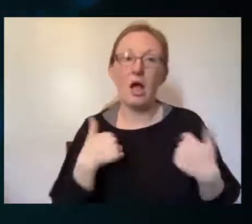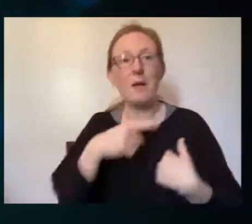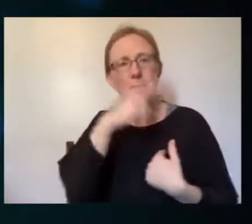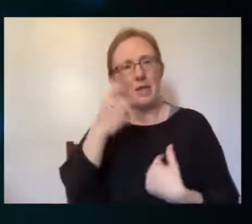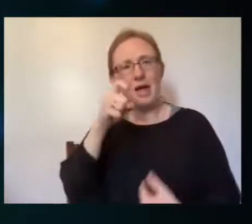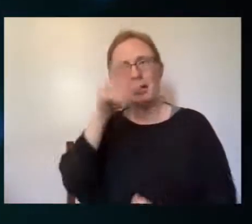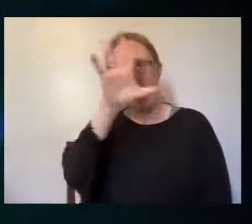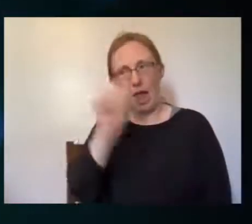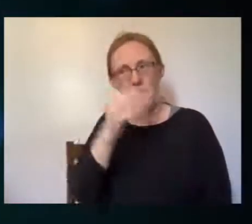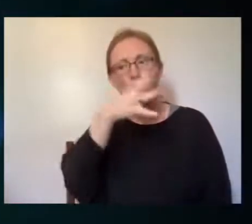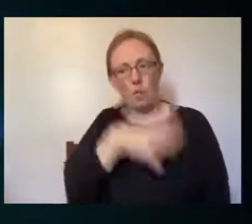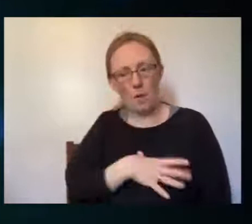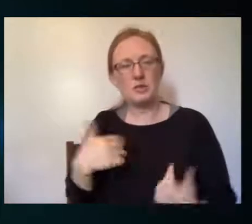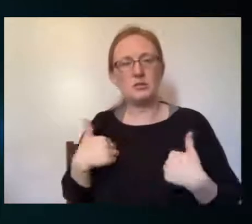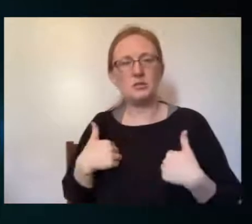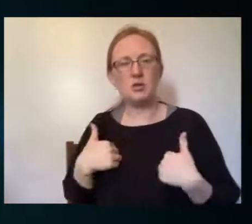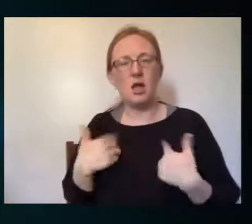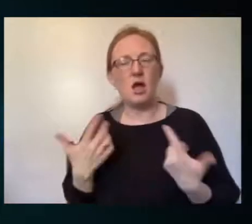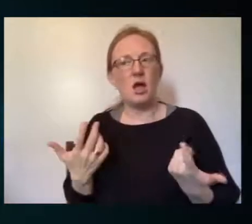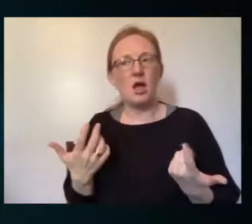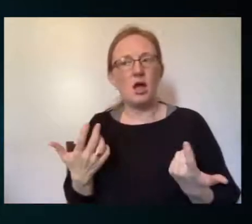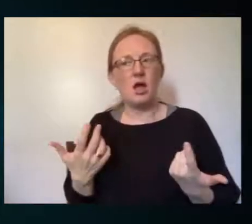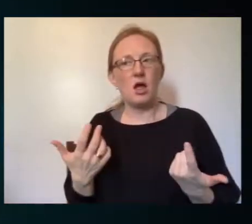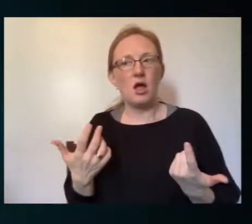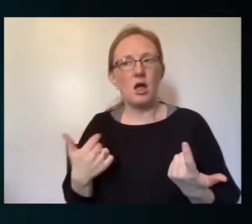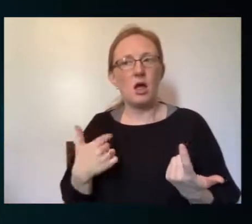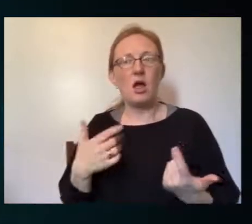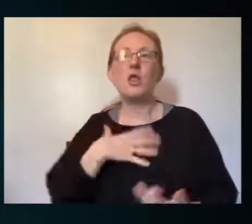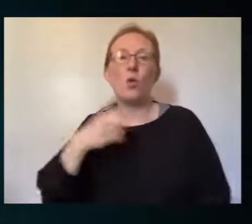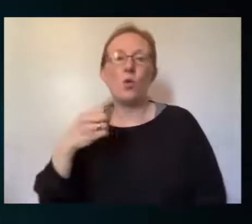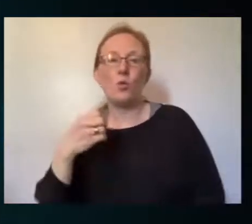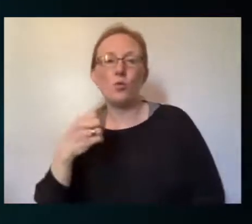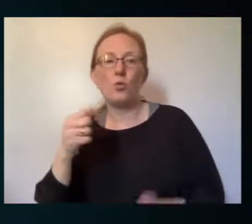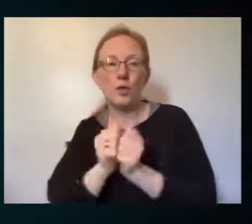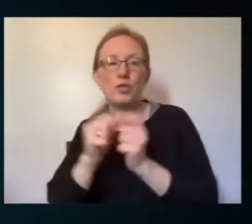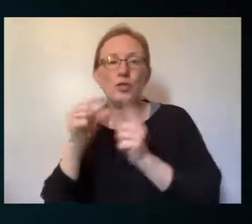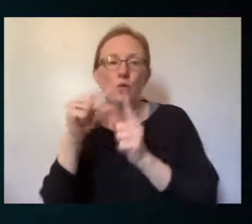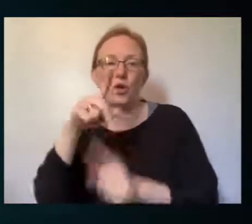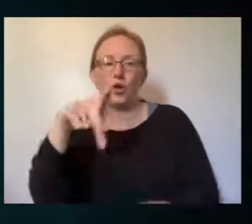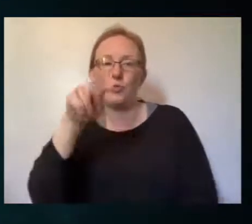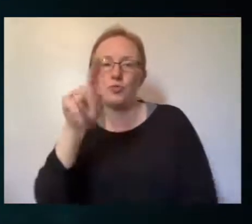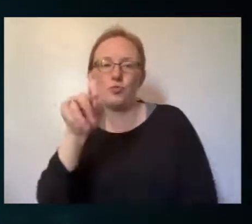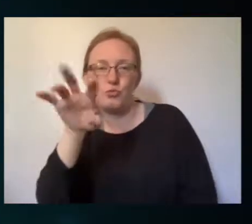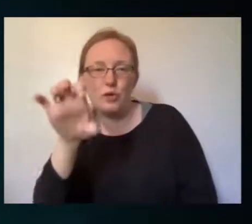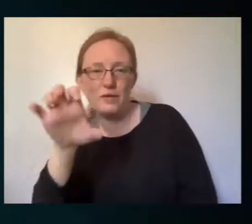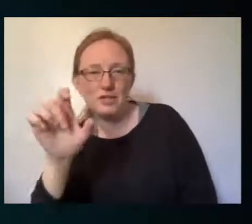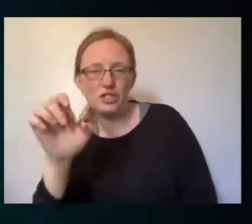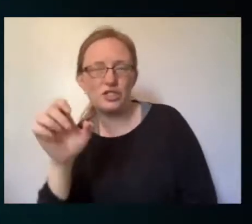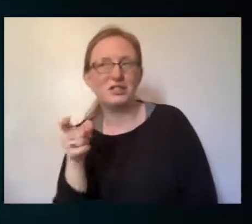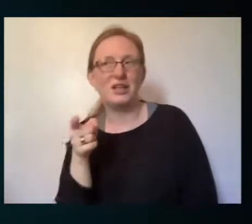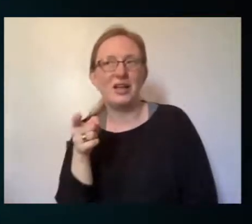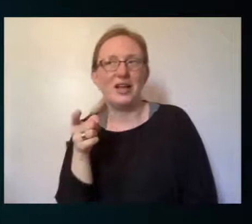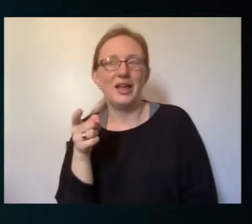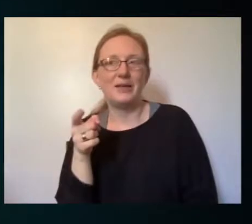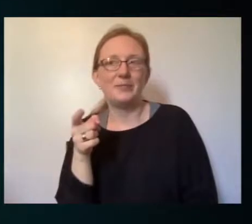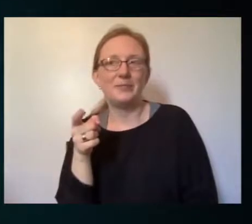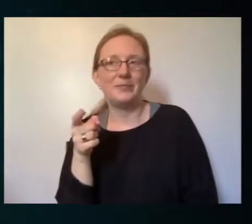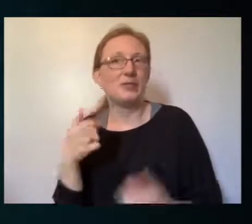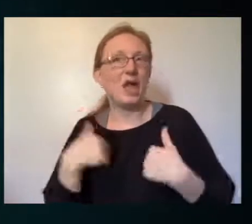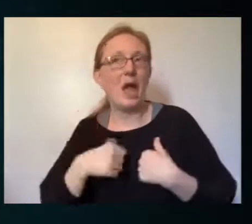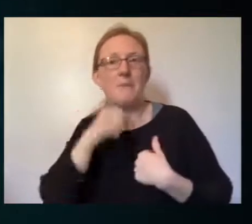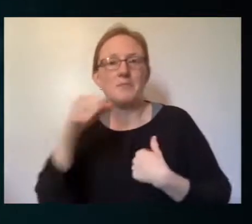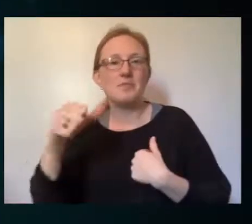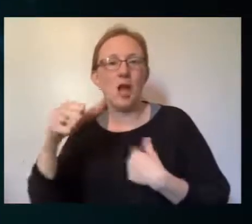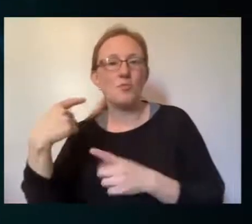woman, I'm not, even the word privilege, I have something against that. So it's not that I'm the unprivileged. I'm not